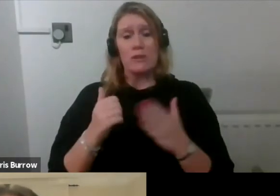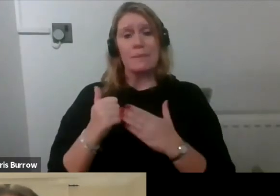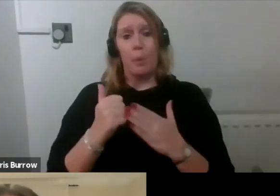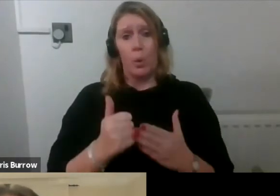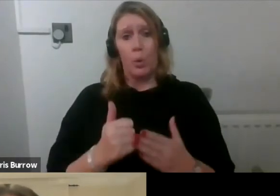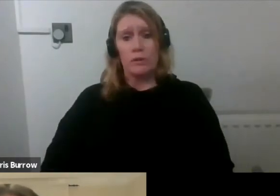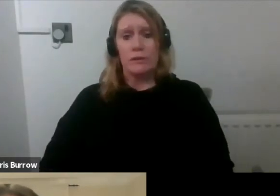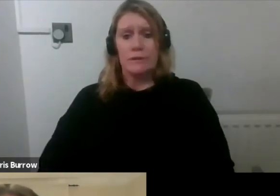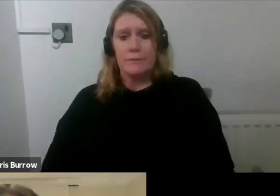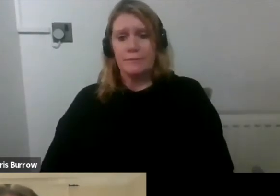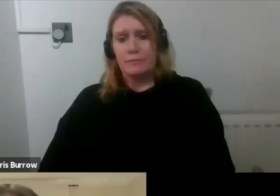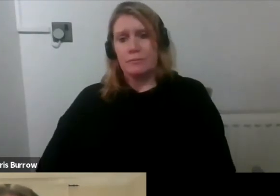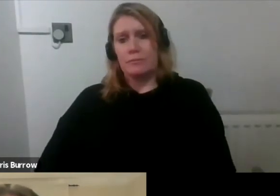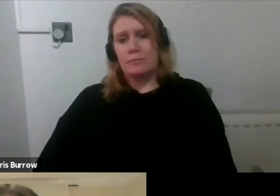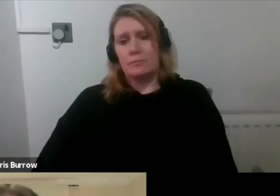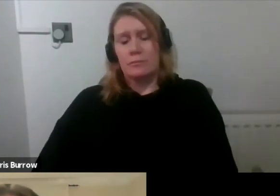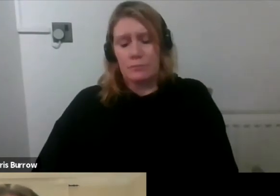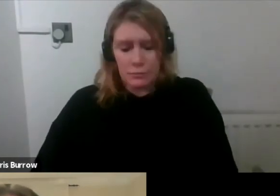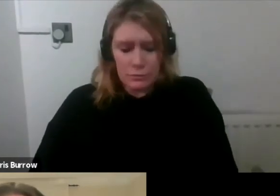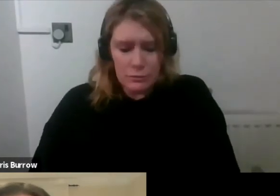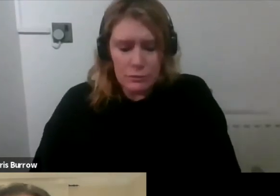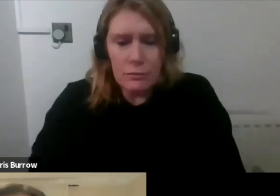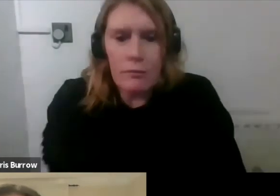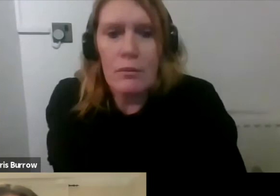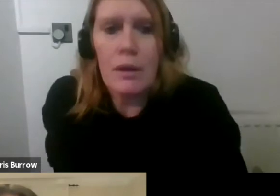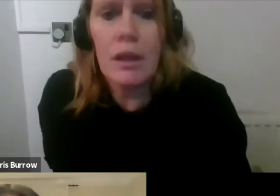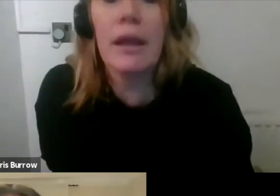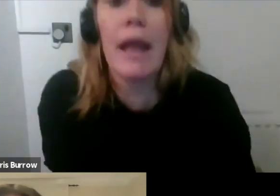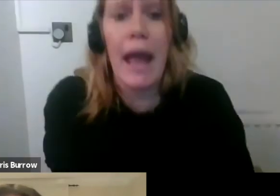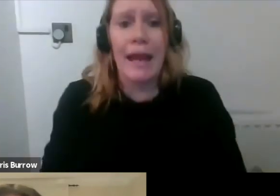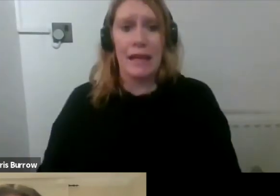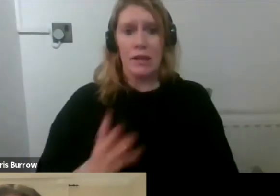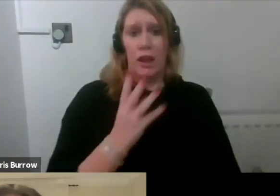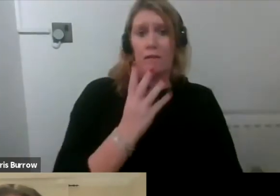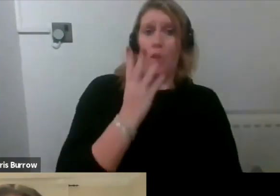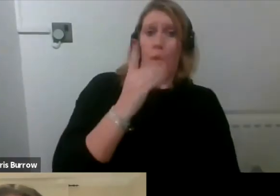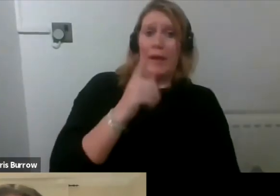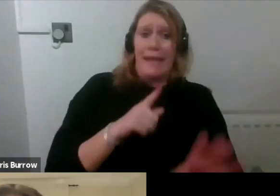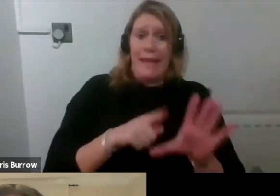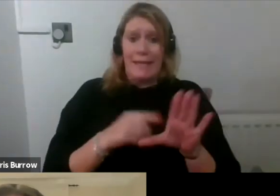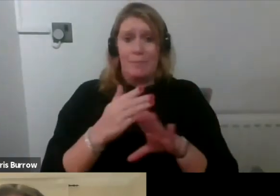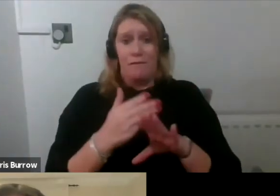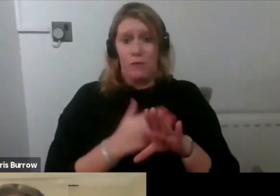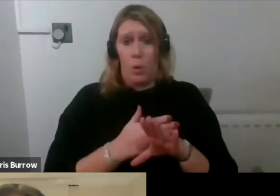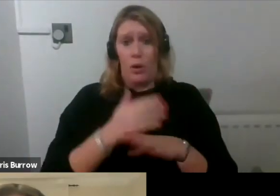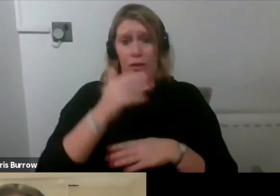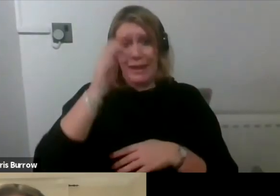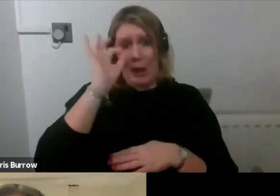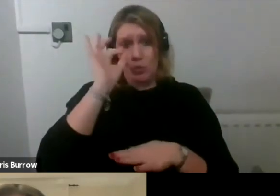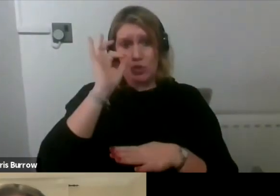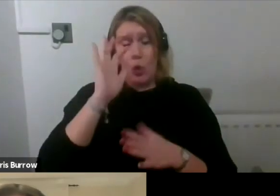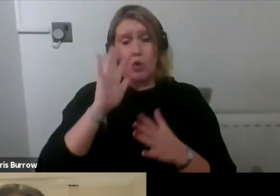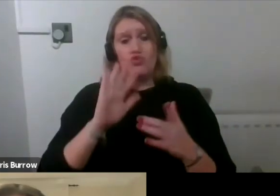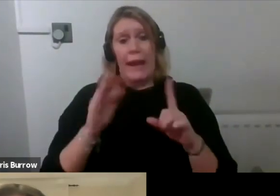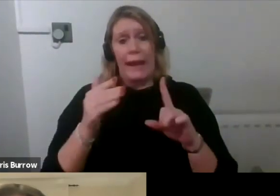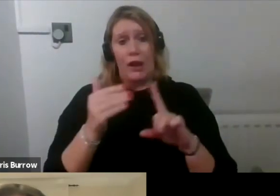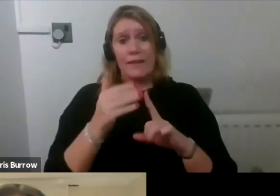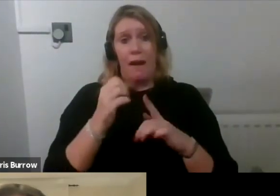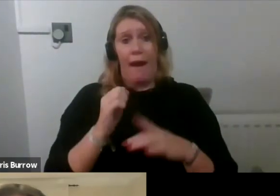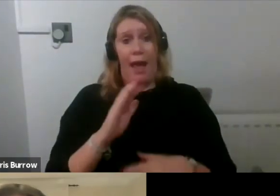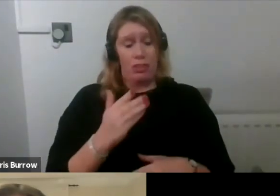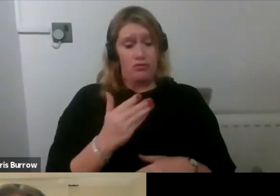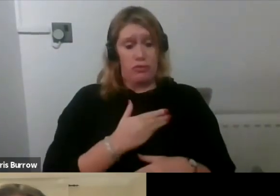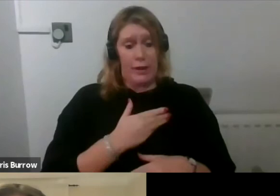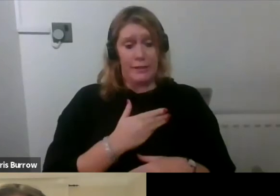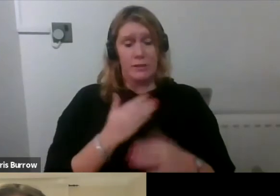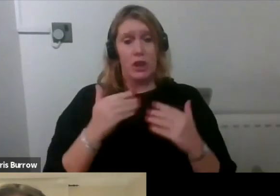took me 4 years for the local authority to recognise I even had a right to go out. So it took me 4 years to get my